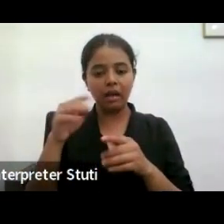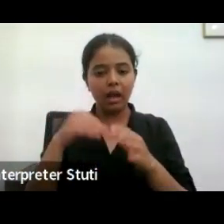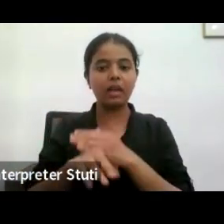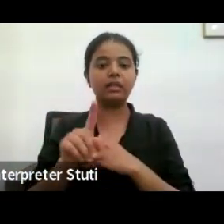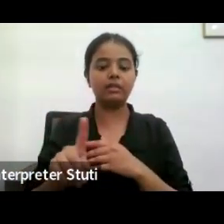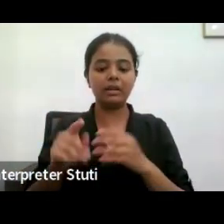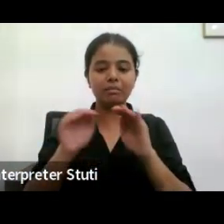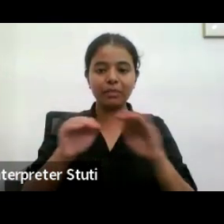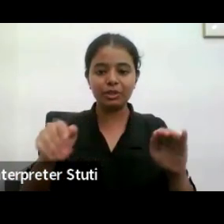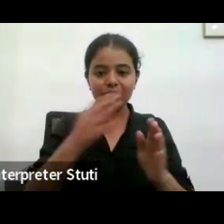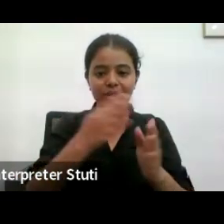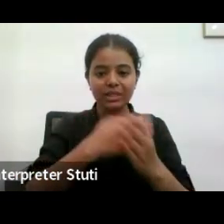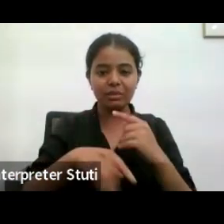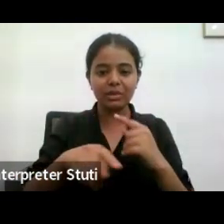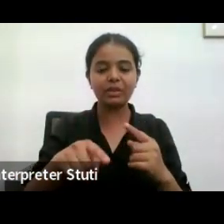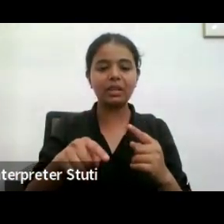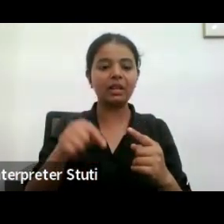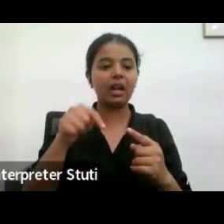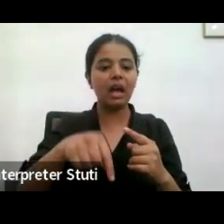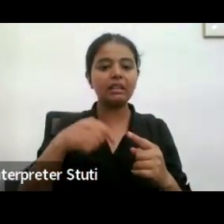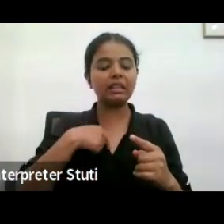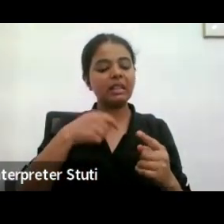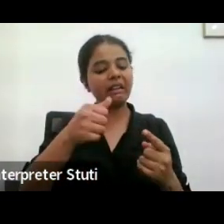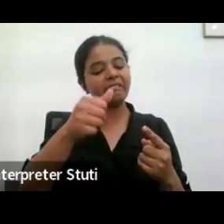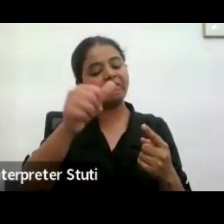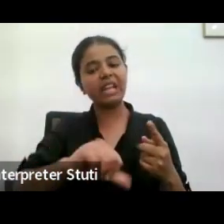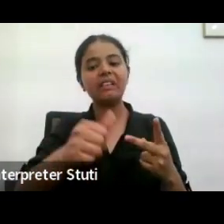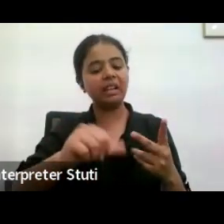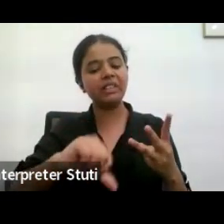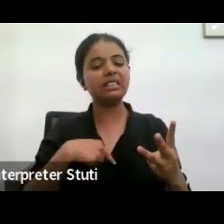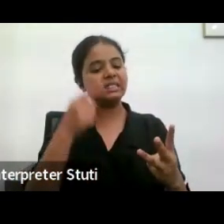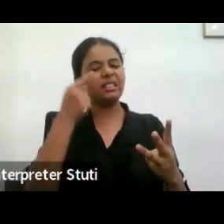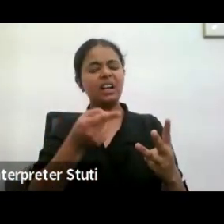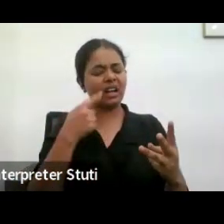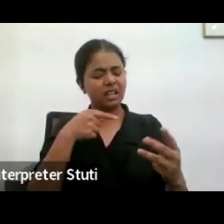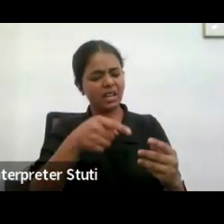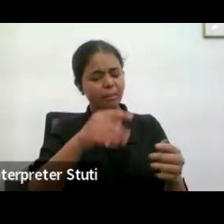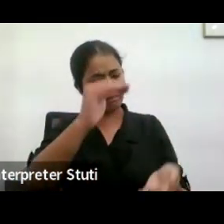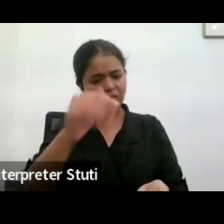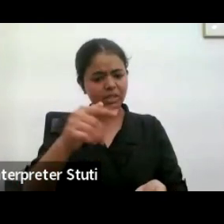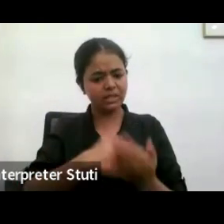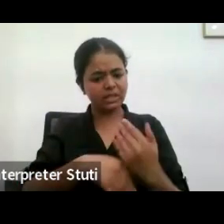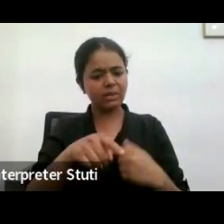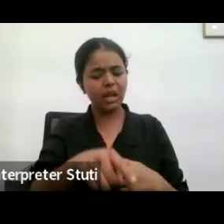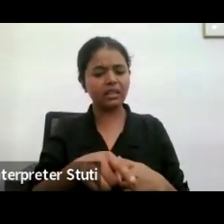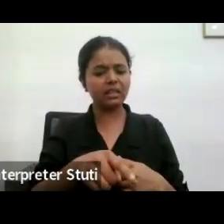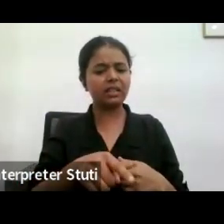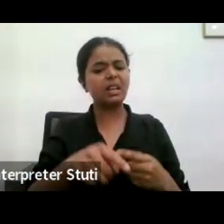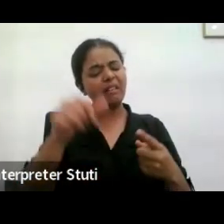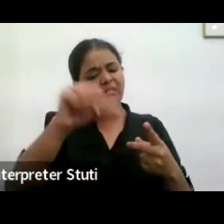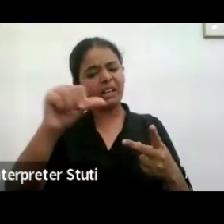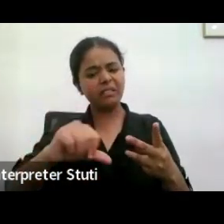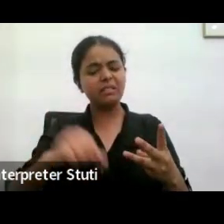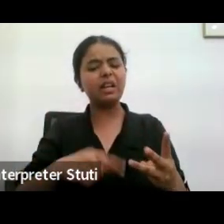capacity. So we are always thinking of what is wrong with the child. We are not thinking of what is right with the child.